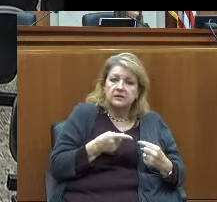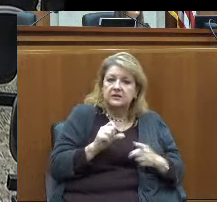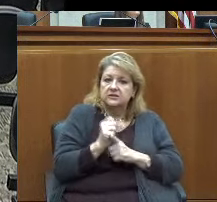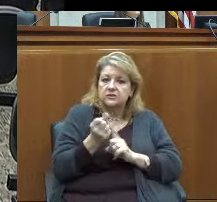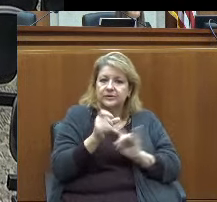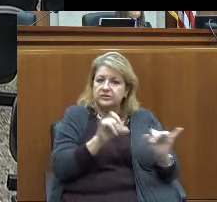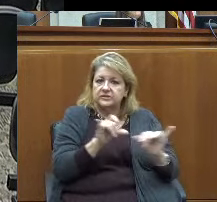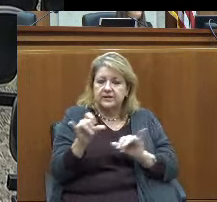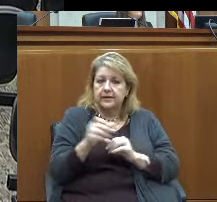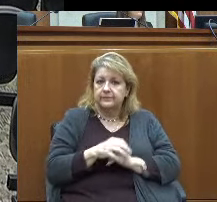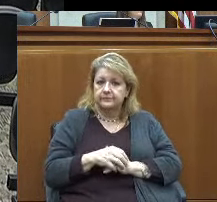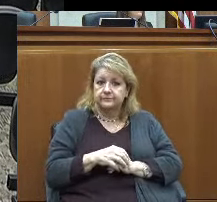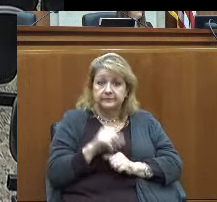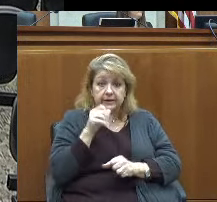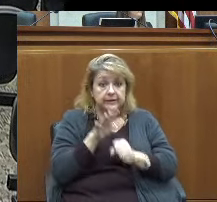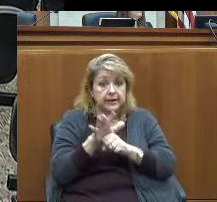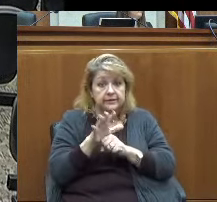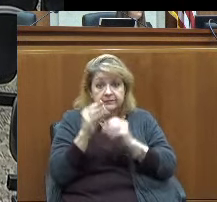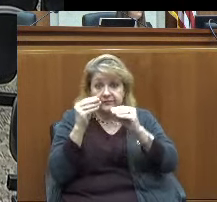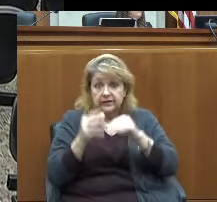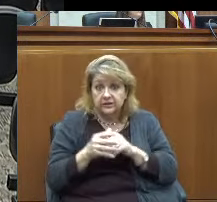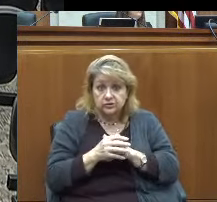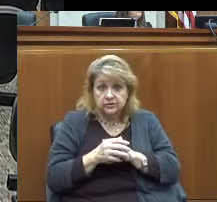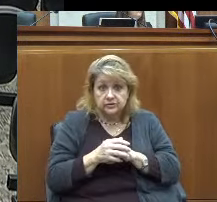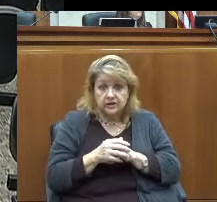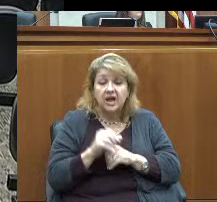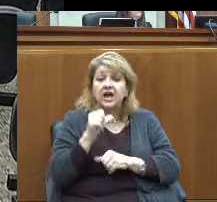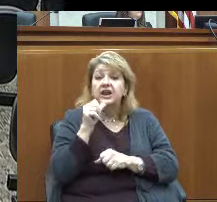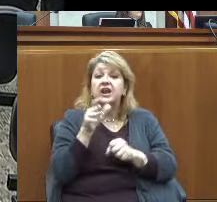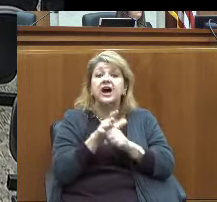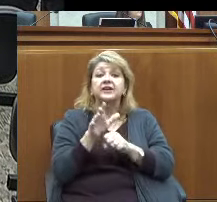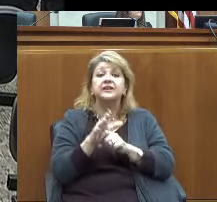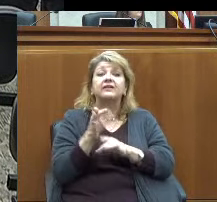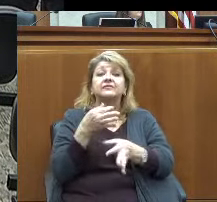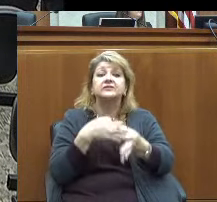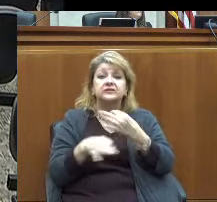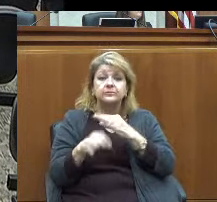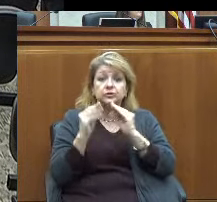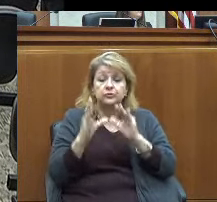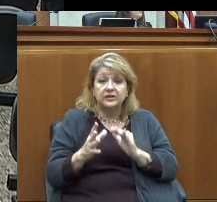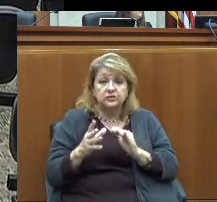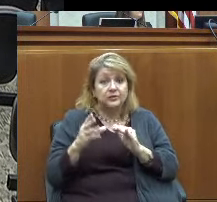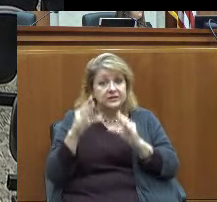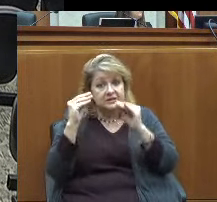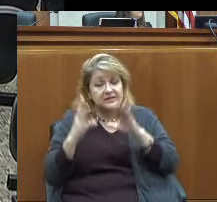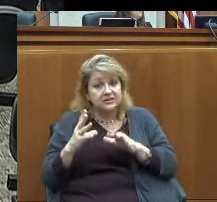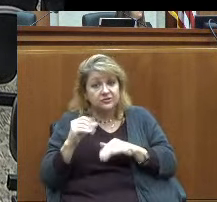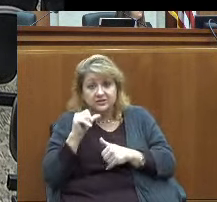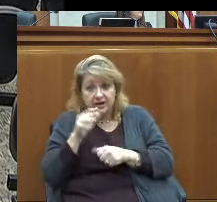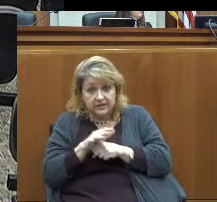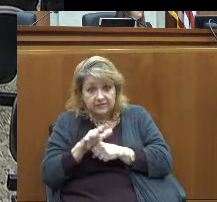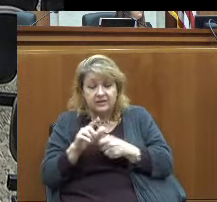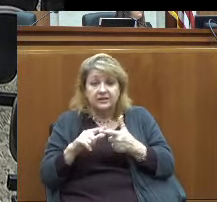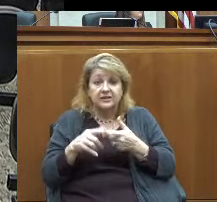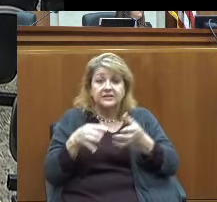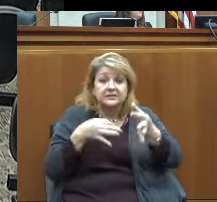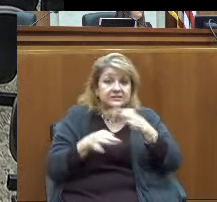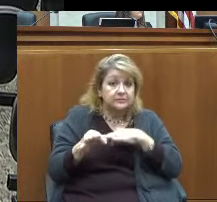seems to be the same. There's not enough teachers, and then there's not enough substitutes. And when you run out of substitutes, then